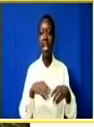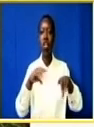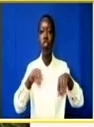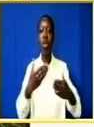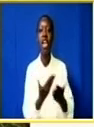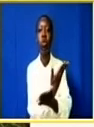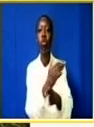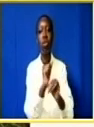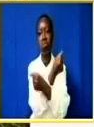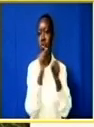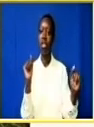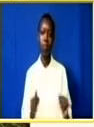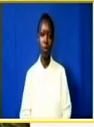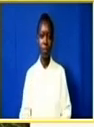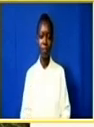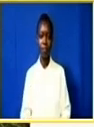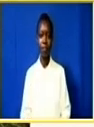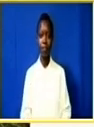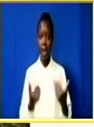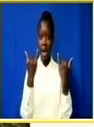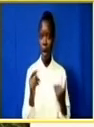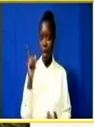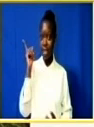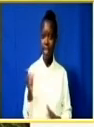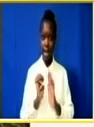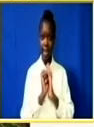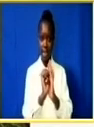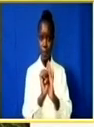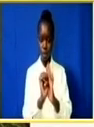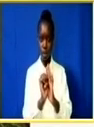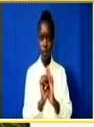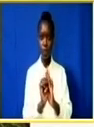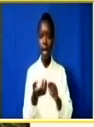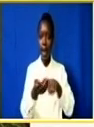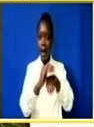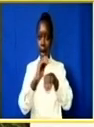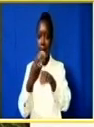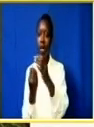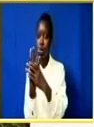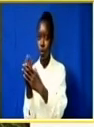food on the table. Yes. So, those are examples of the cover crops.